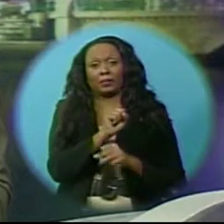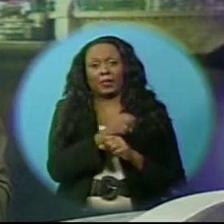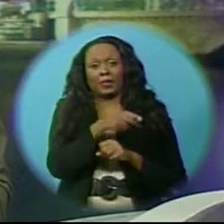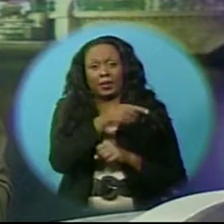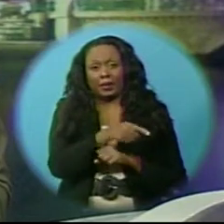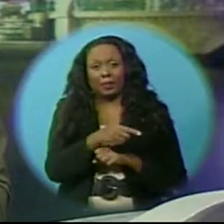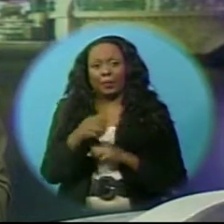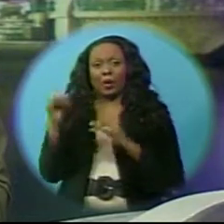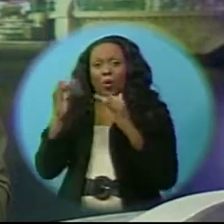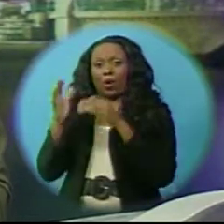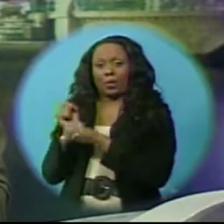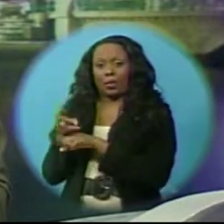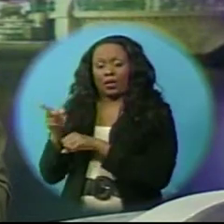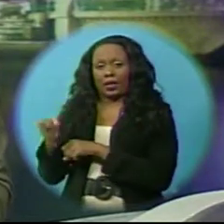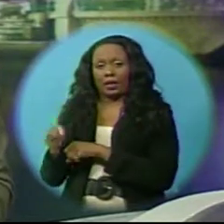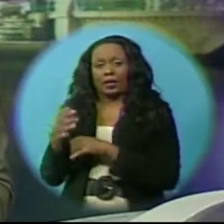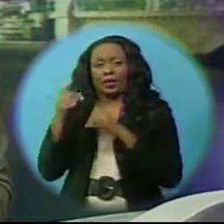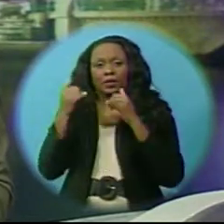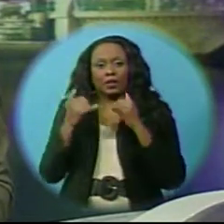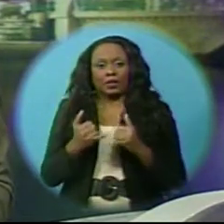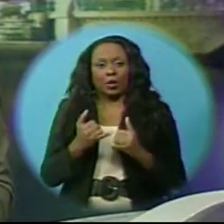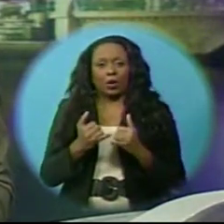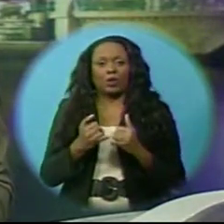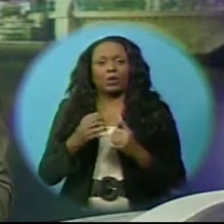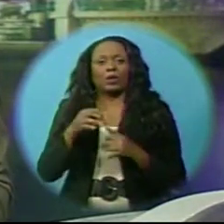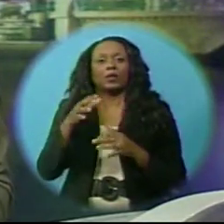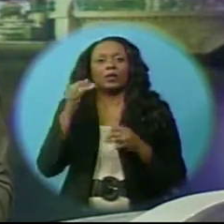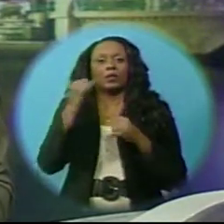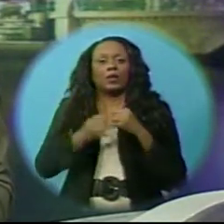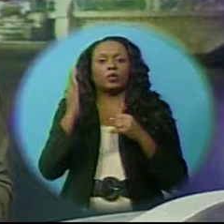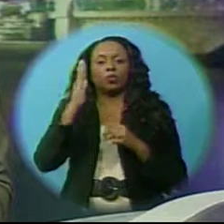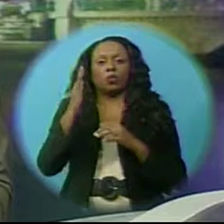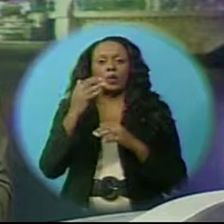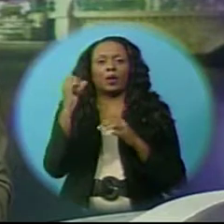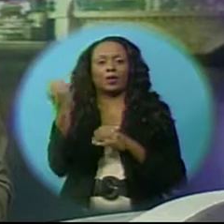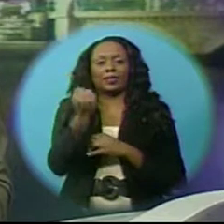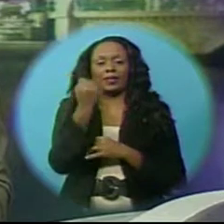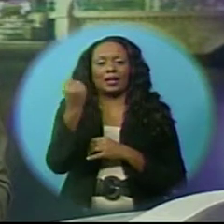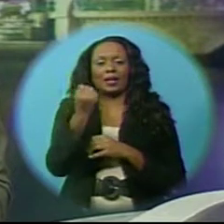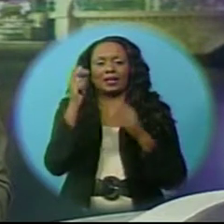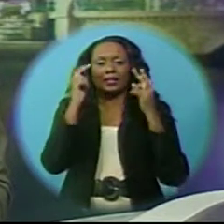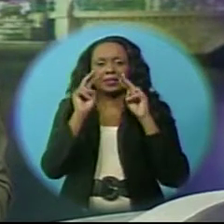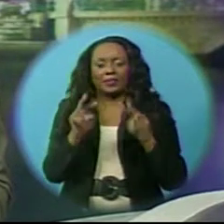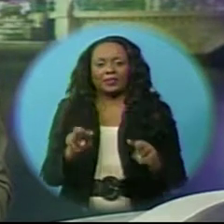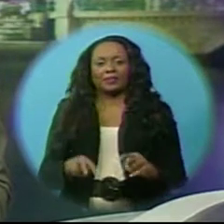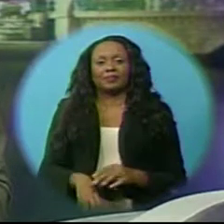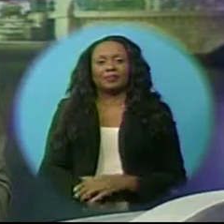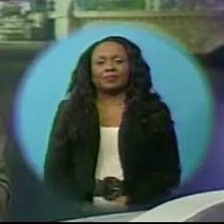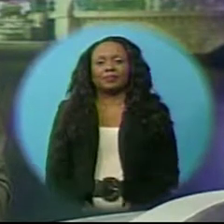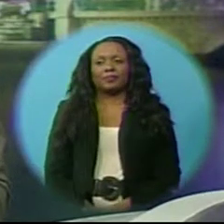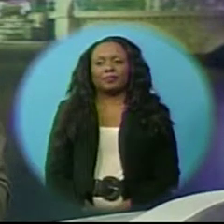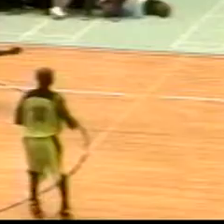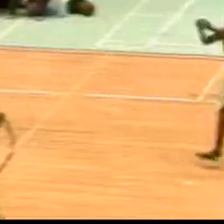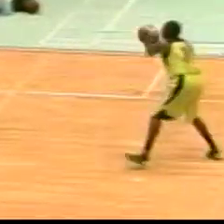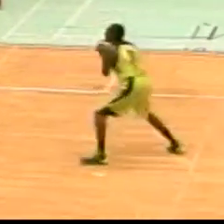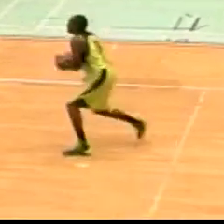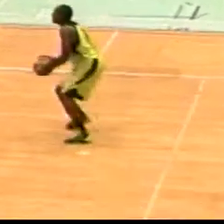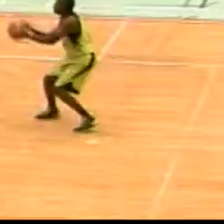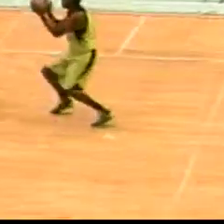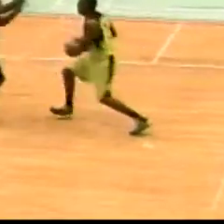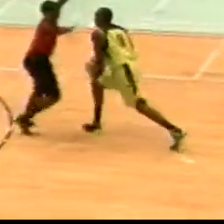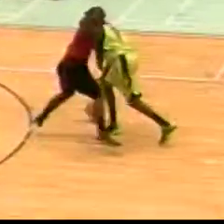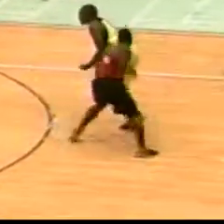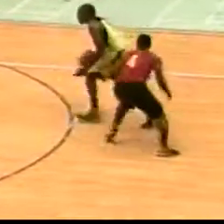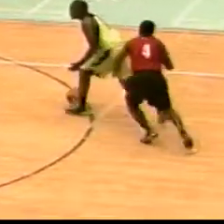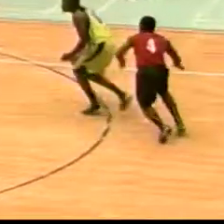are scheduled to clash on Saturday in the BABA Knockout Finals. CBC's Damian Best reports. This is